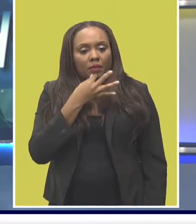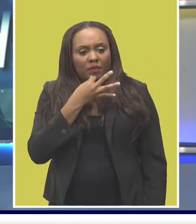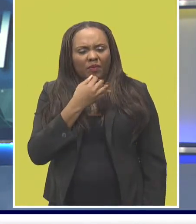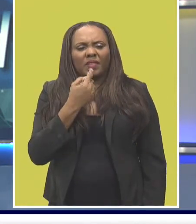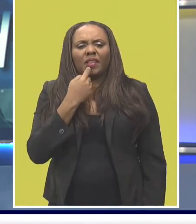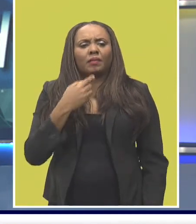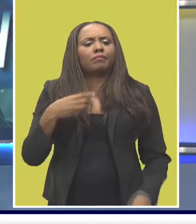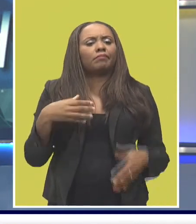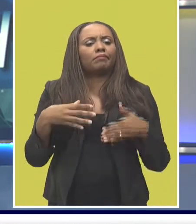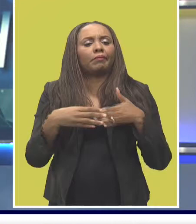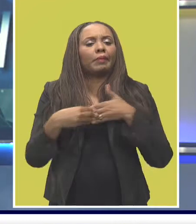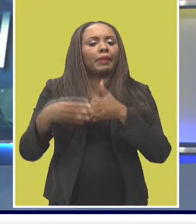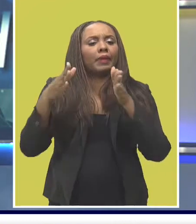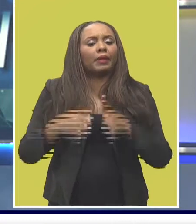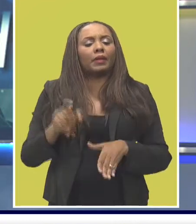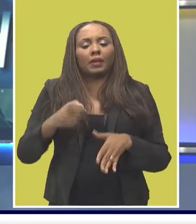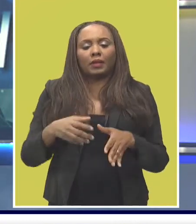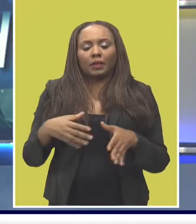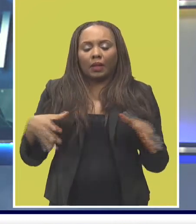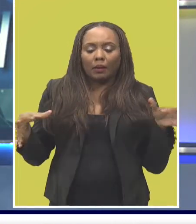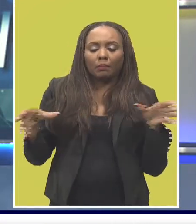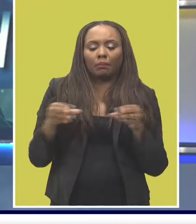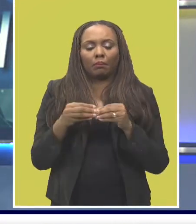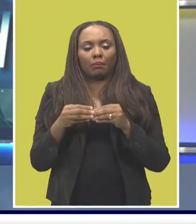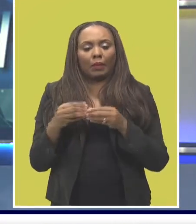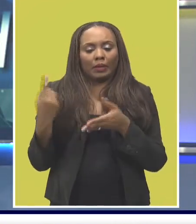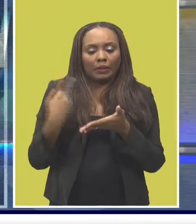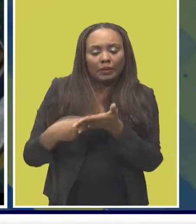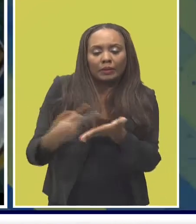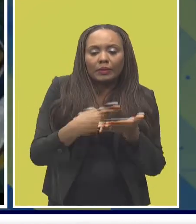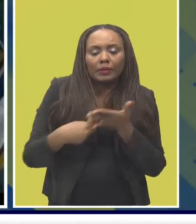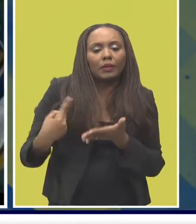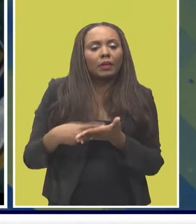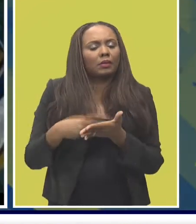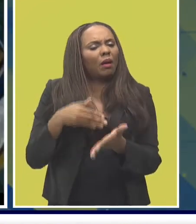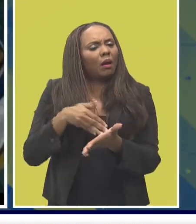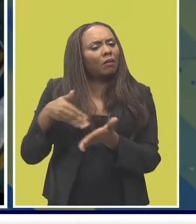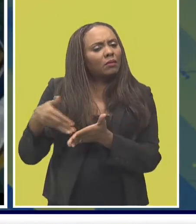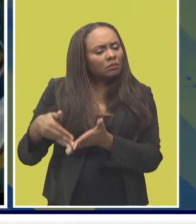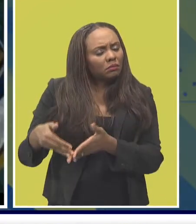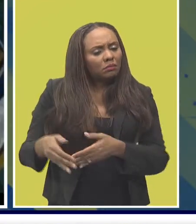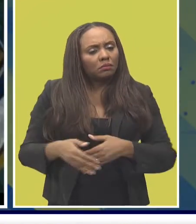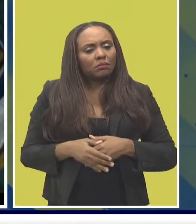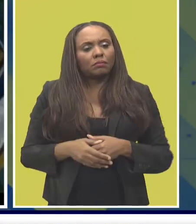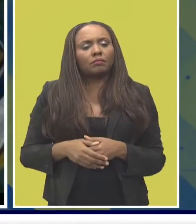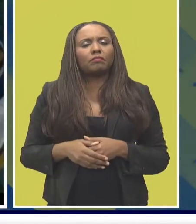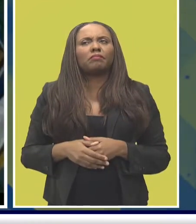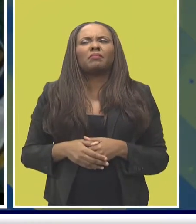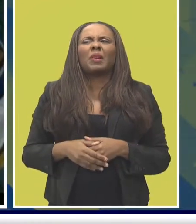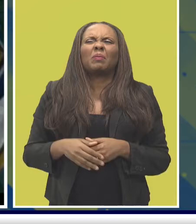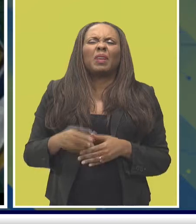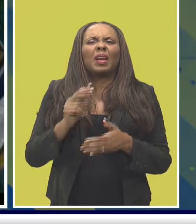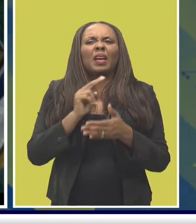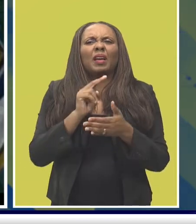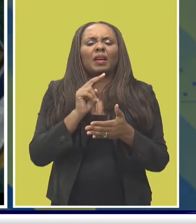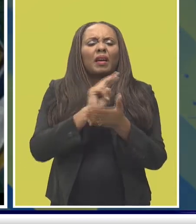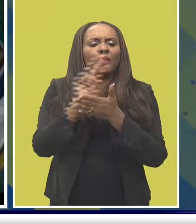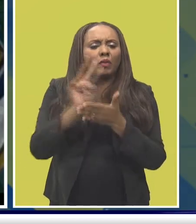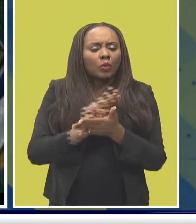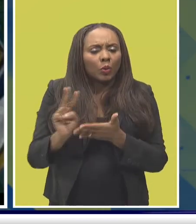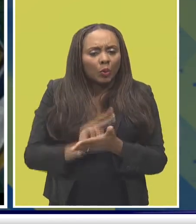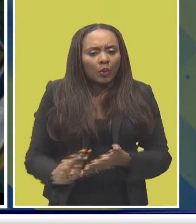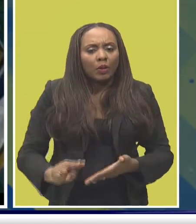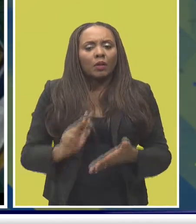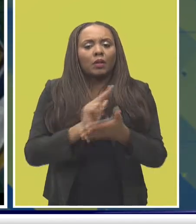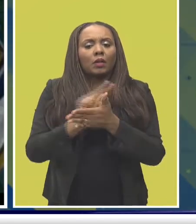to discuss the region's affairs more frequently. Almost every 2 or 3 weeks, the heads of government of the